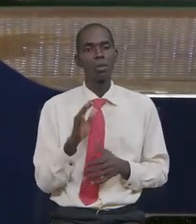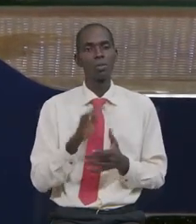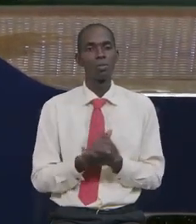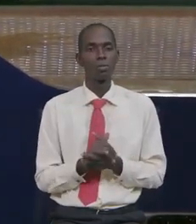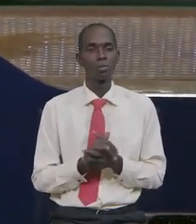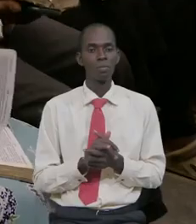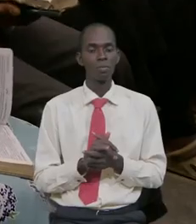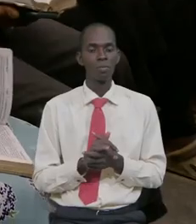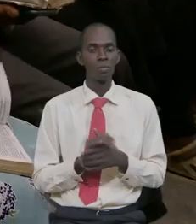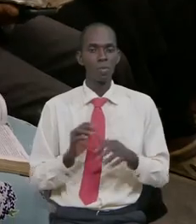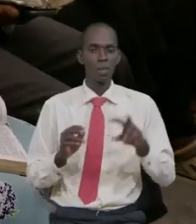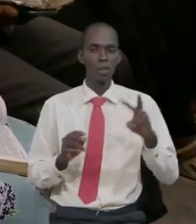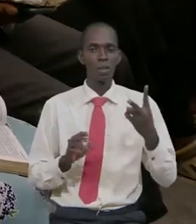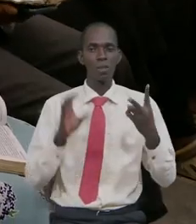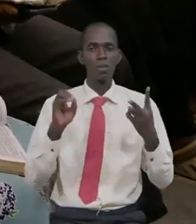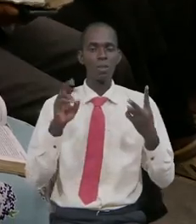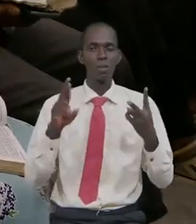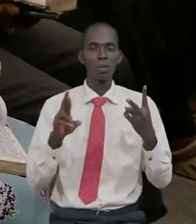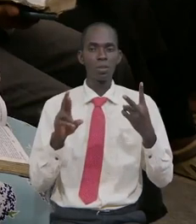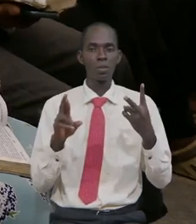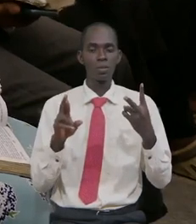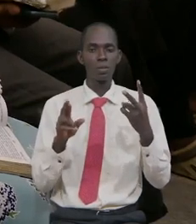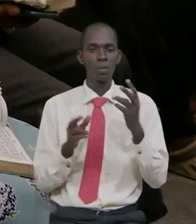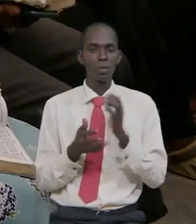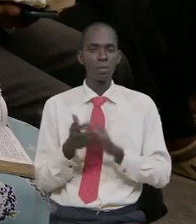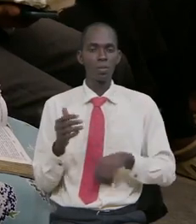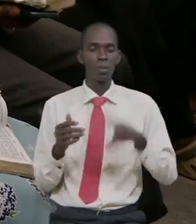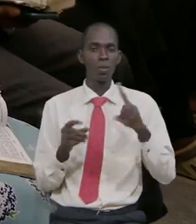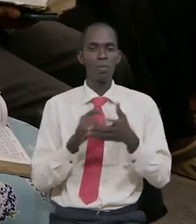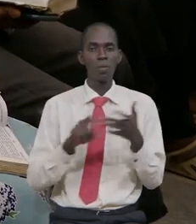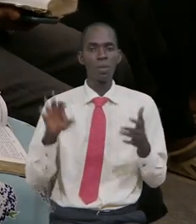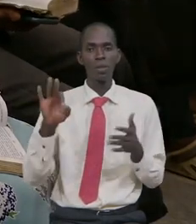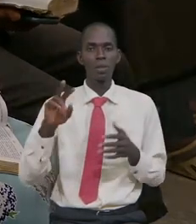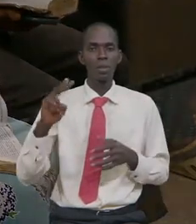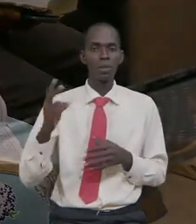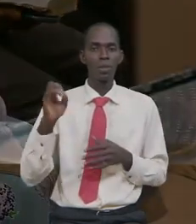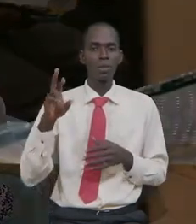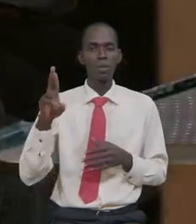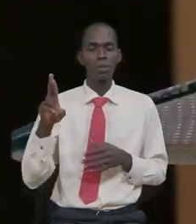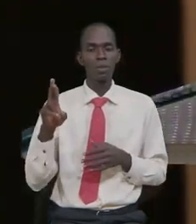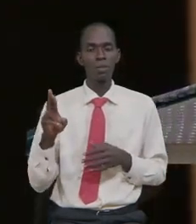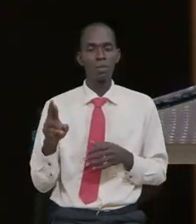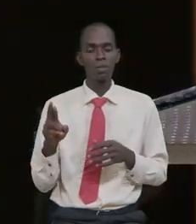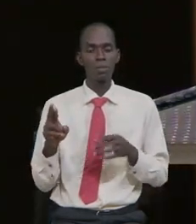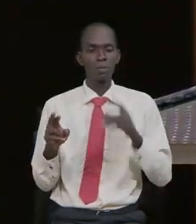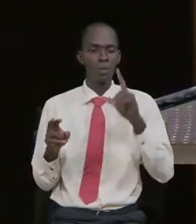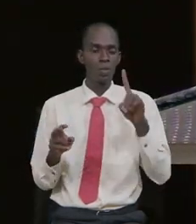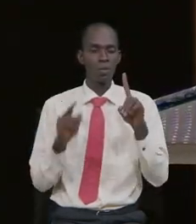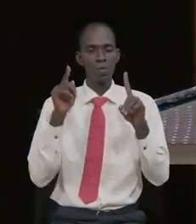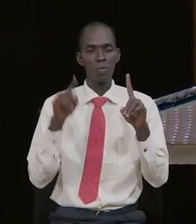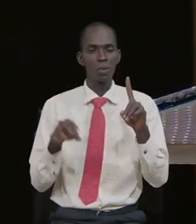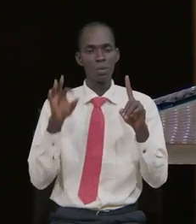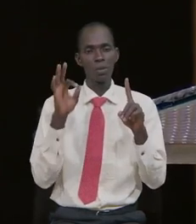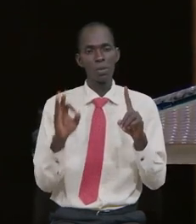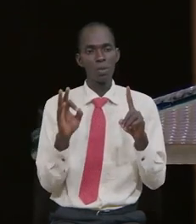we're looking at chapter 1, and we're reading from verse 9. In Second Corinthians chapter 1, verse 9, but we add